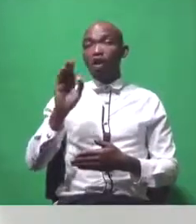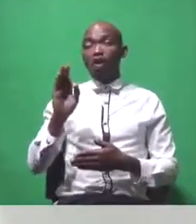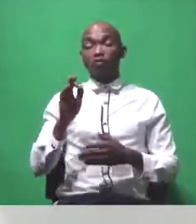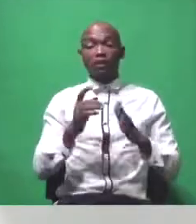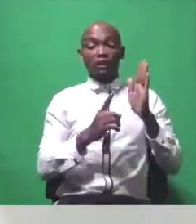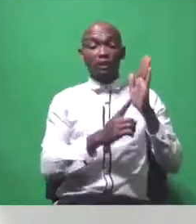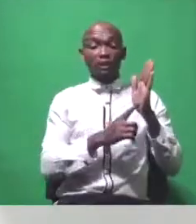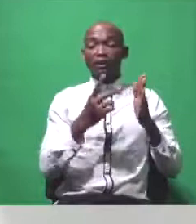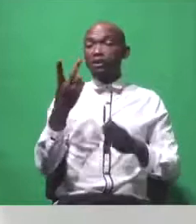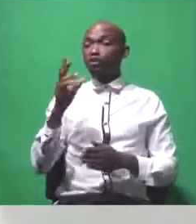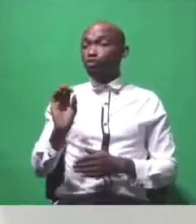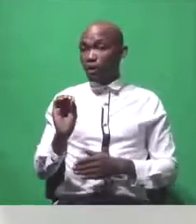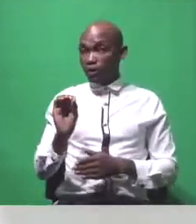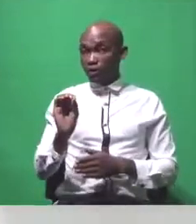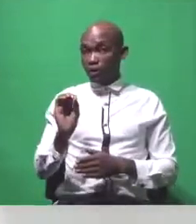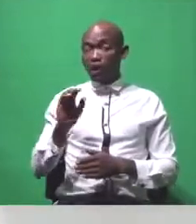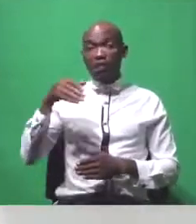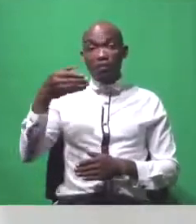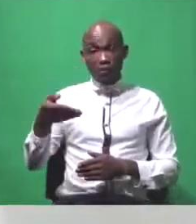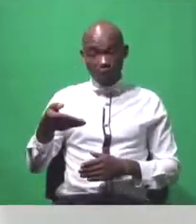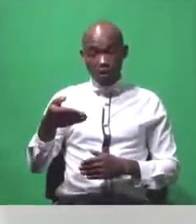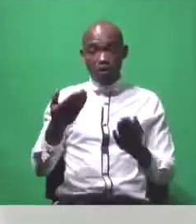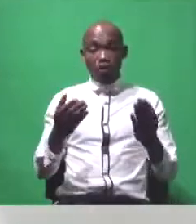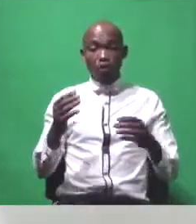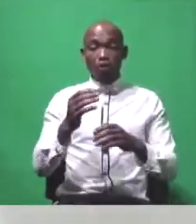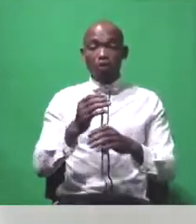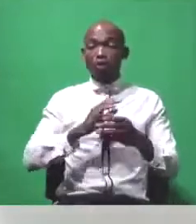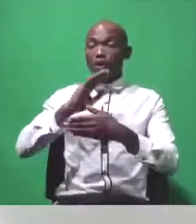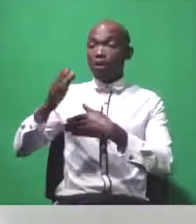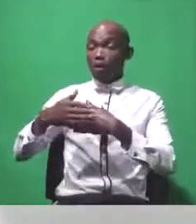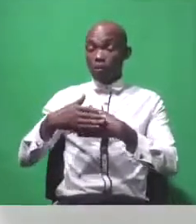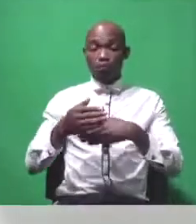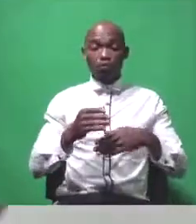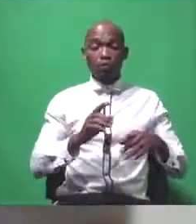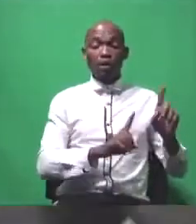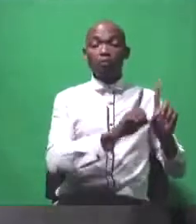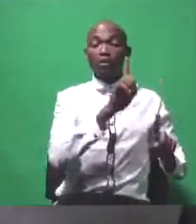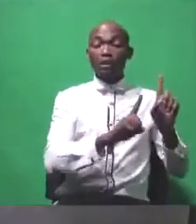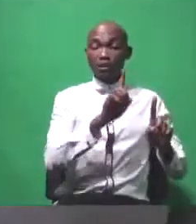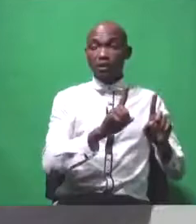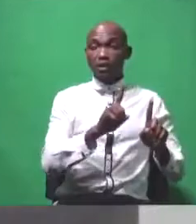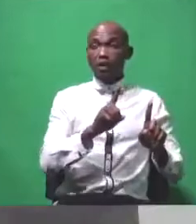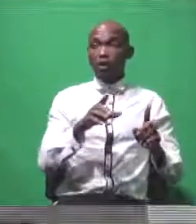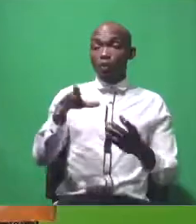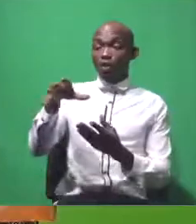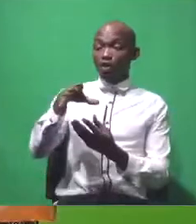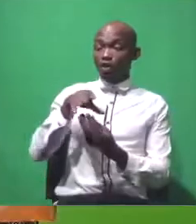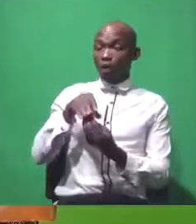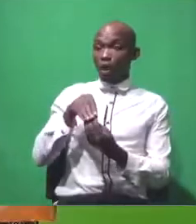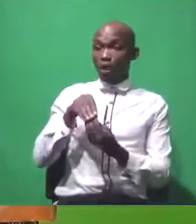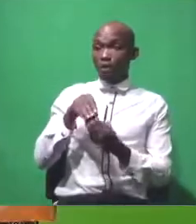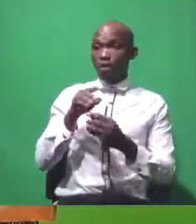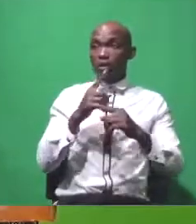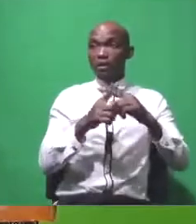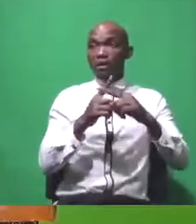of 60.20. Then you go to plant. When you add